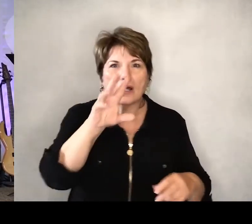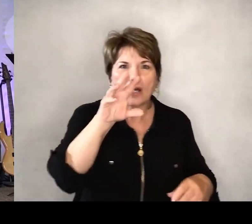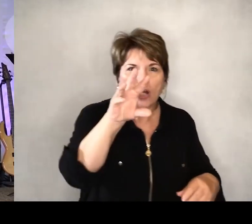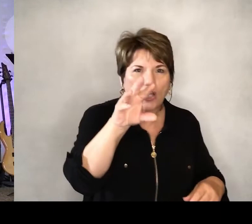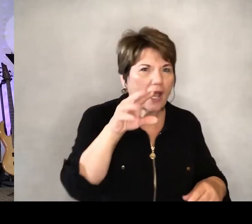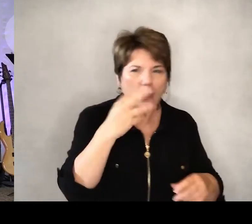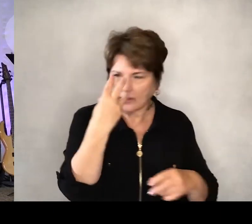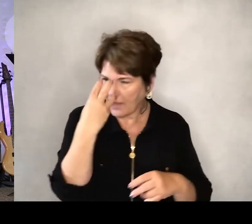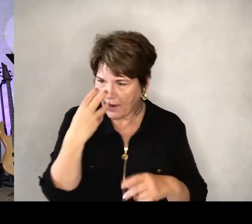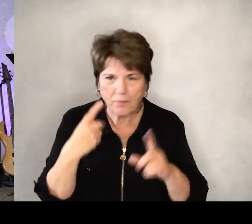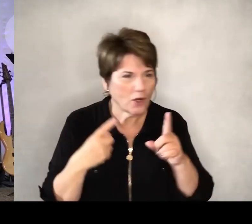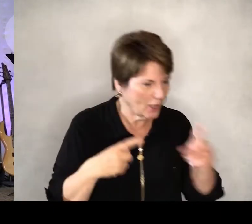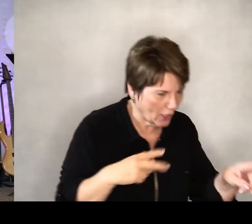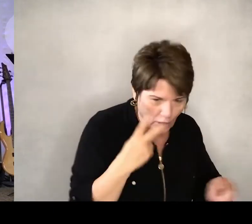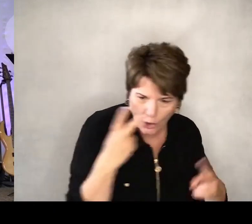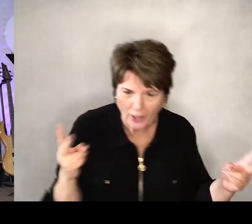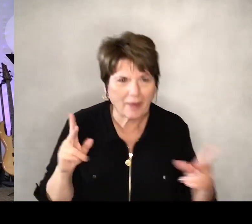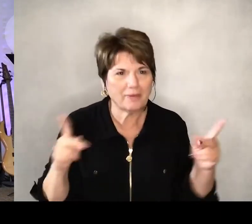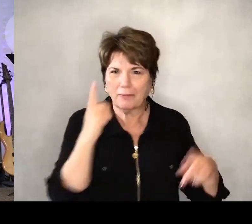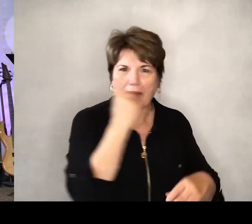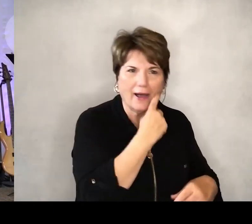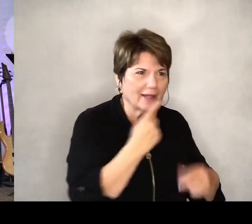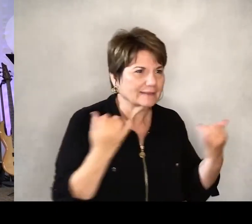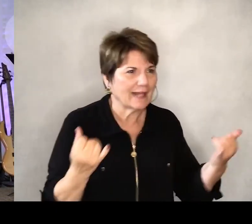or the person in the room? I don't know what to do anymore, right?